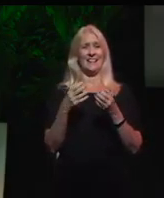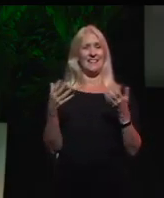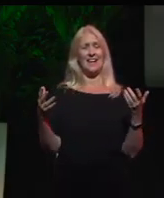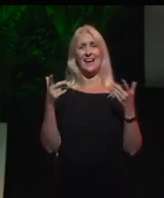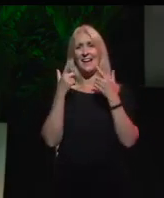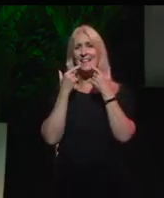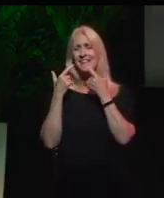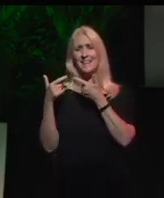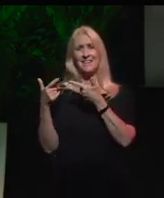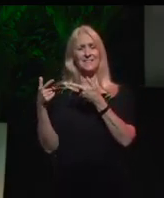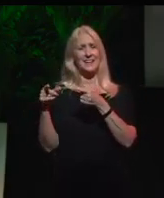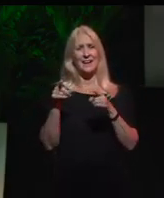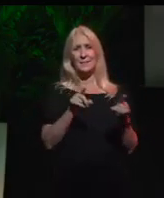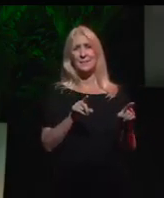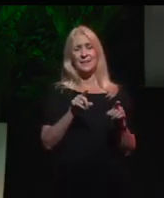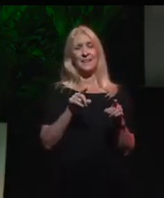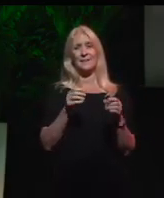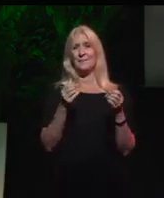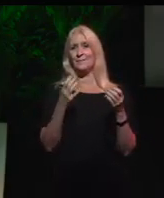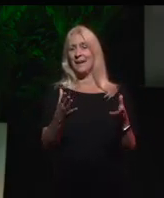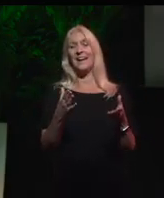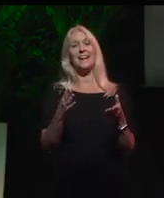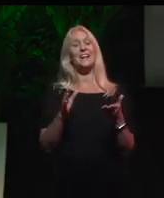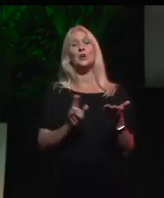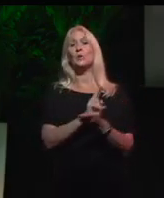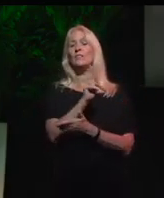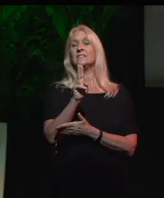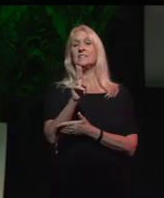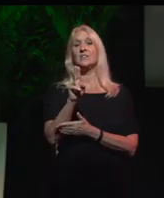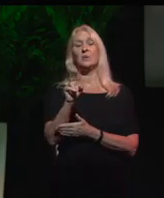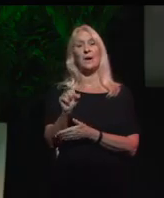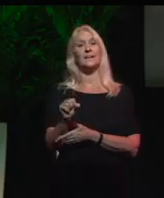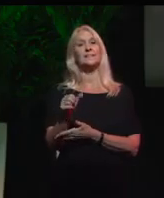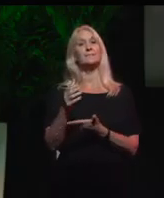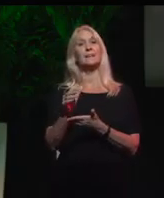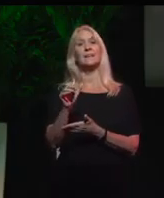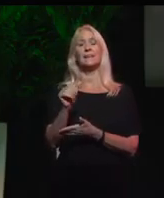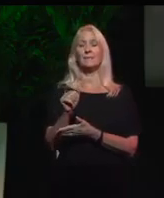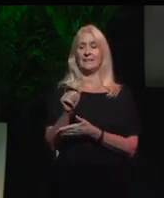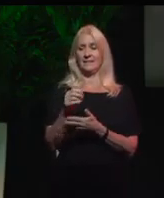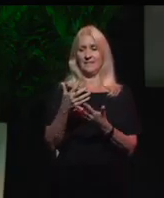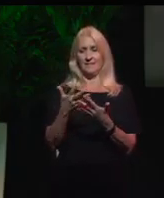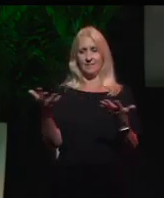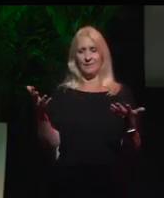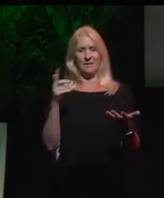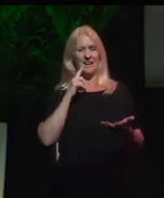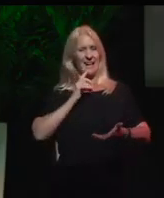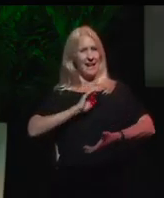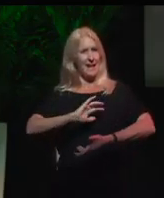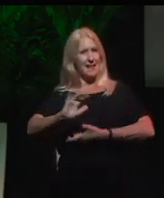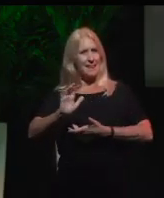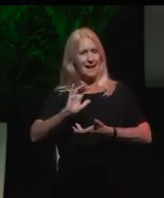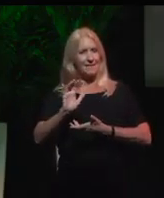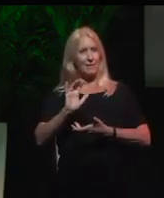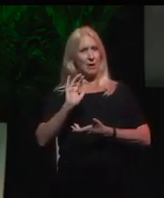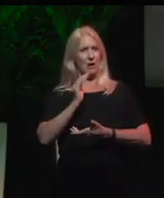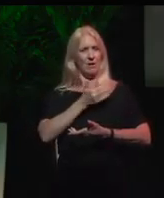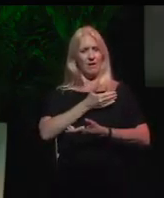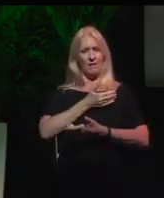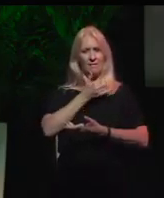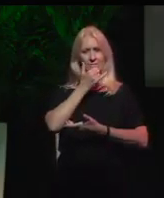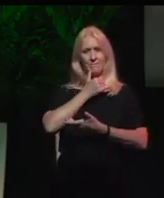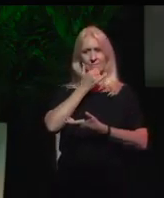U.S. And yet, the abyss may also have been chuckling heartily at our own foibles were it not for